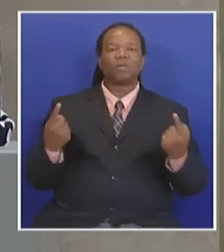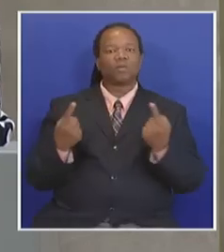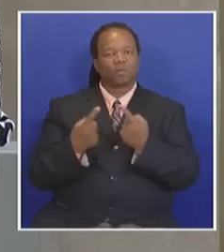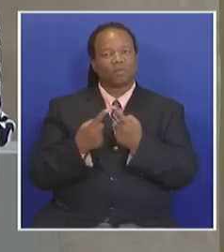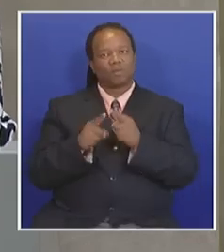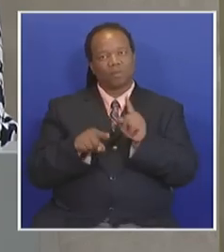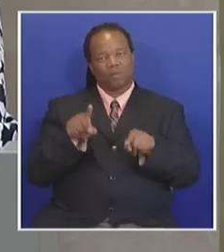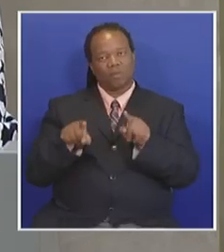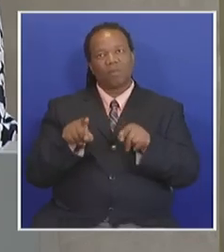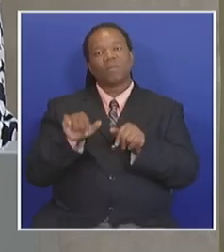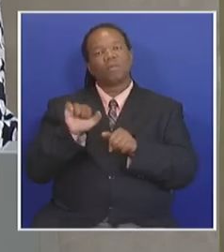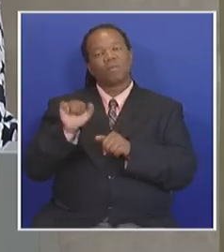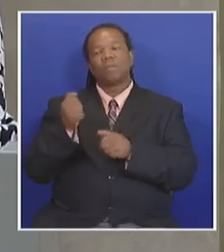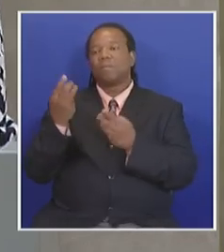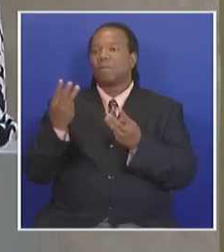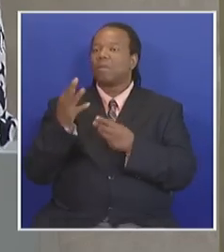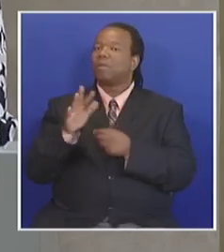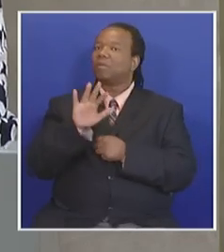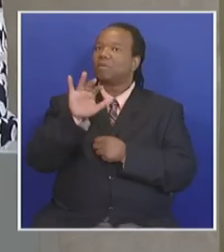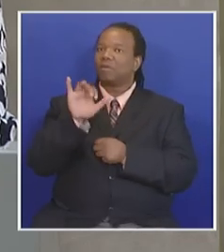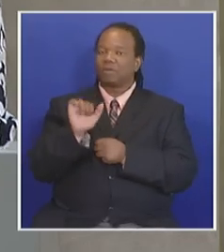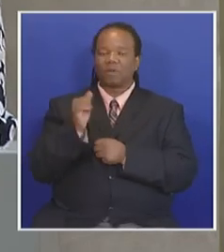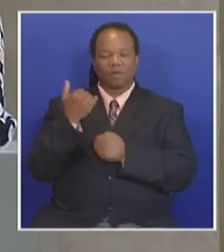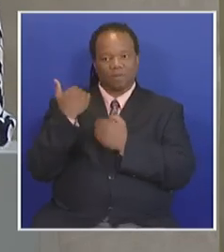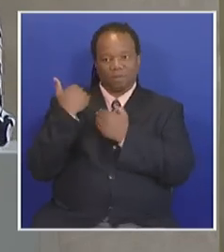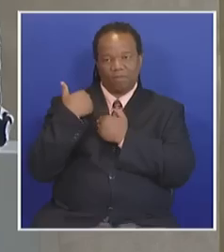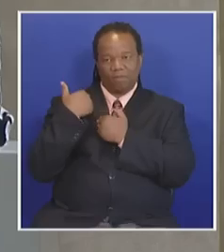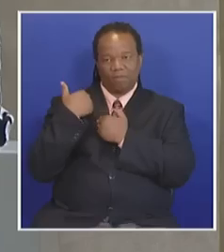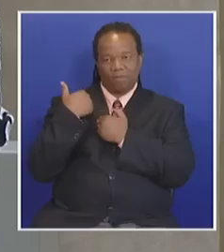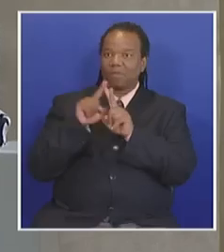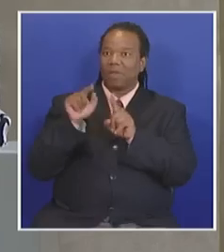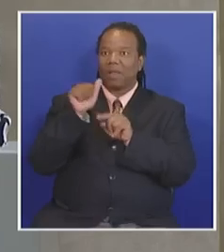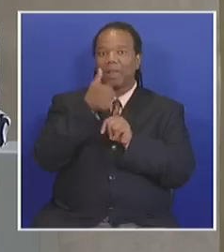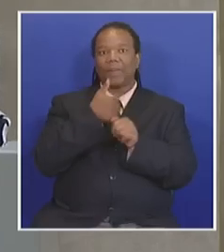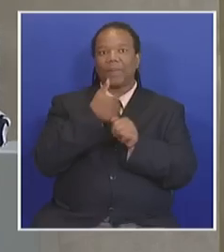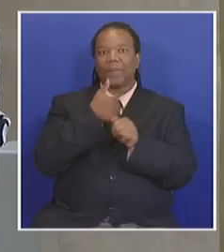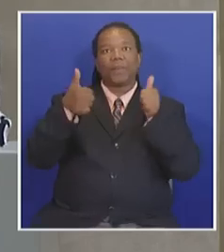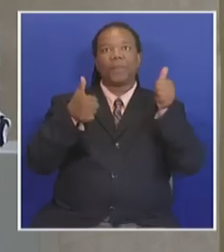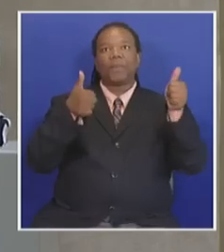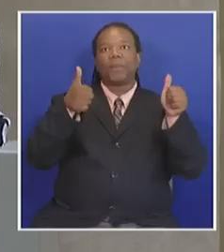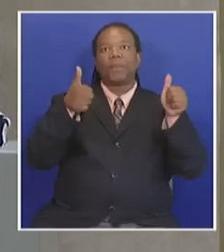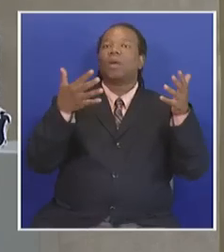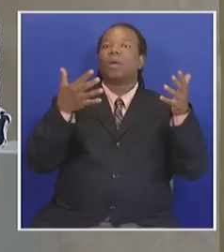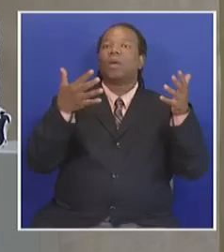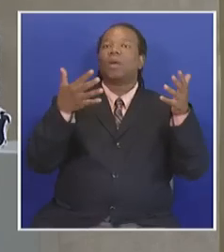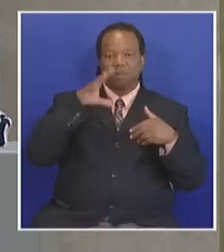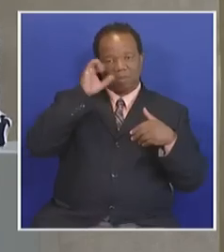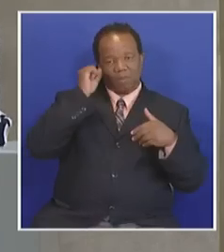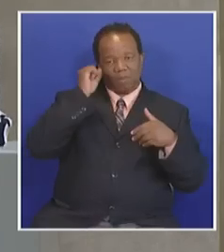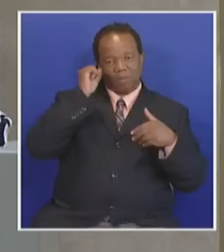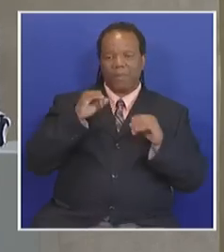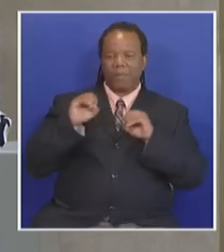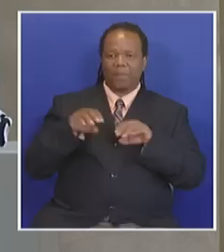responsibility of all South Africans, especially those in leadership roles, to reconcile our painful past, redress